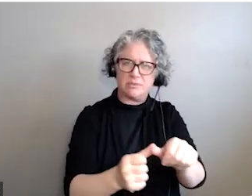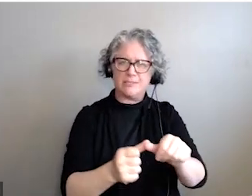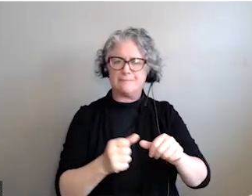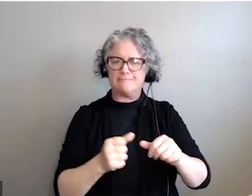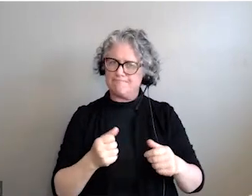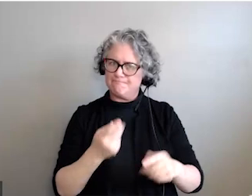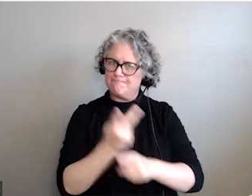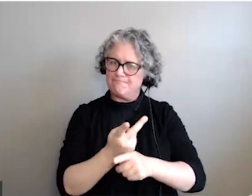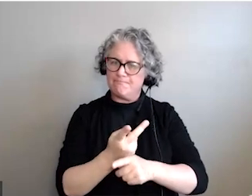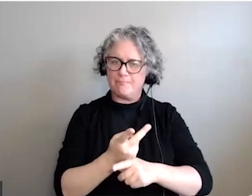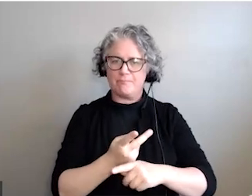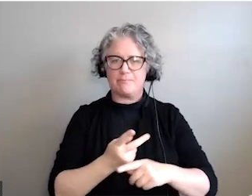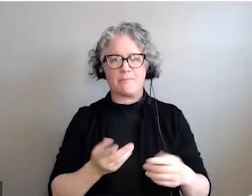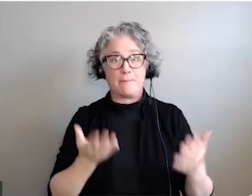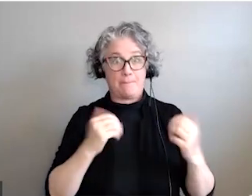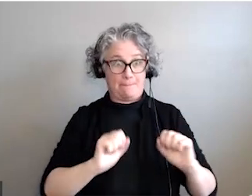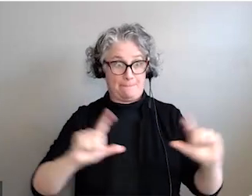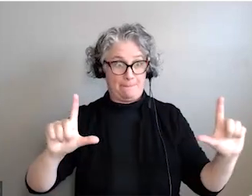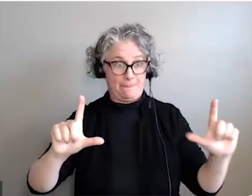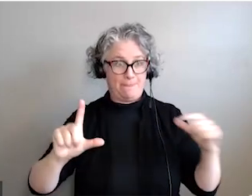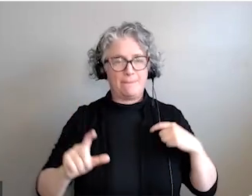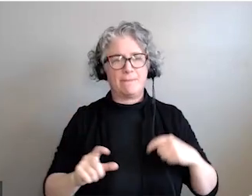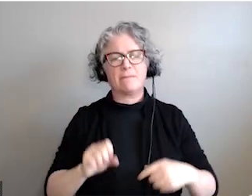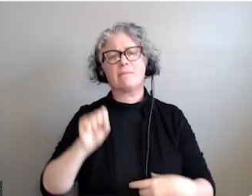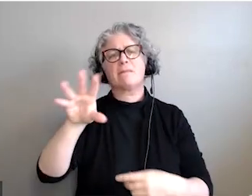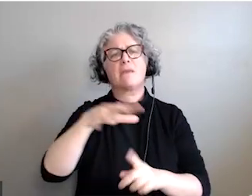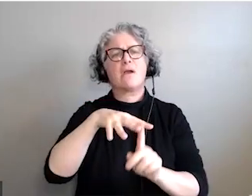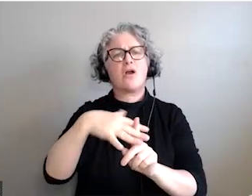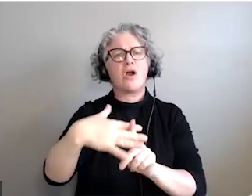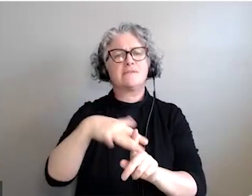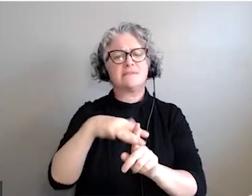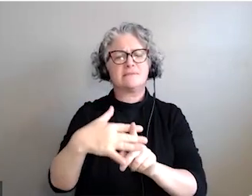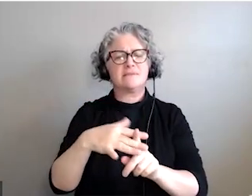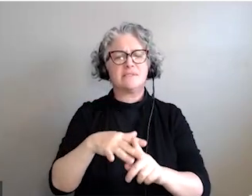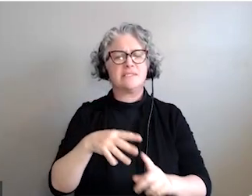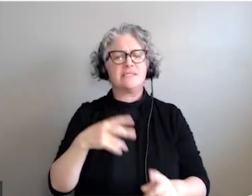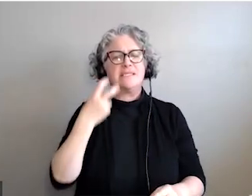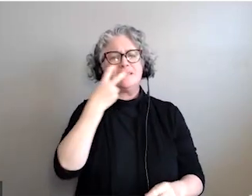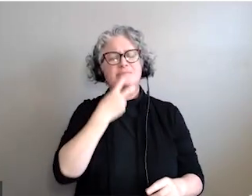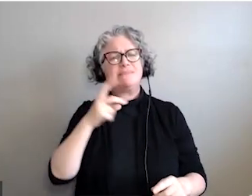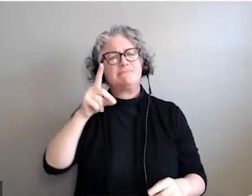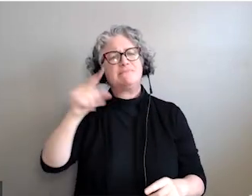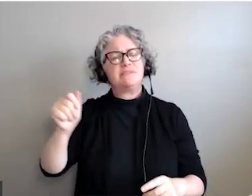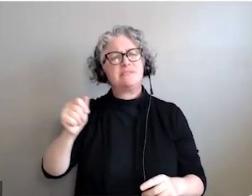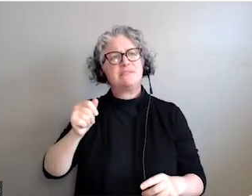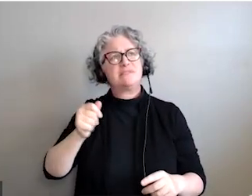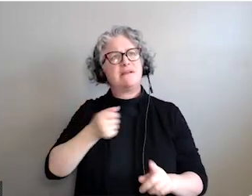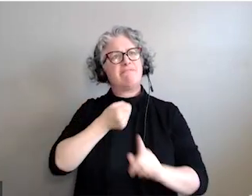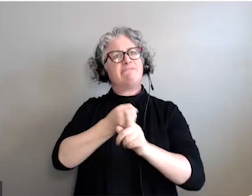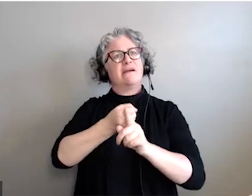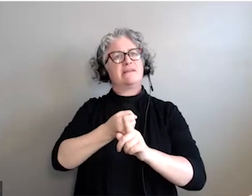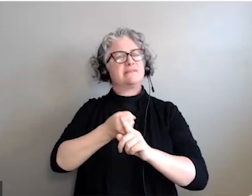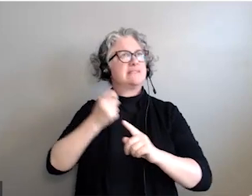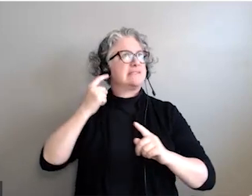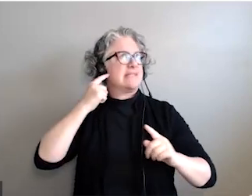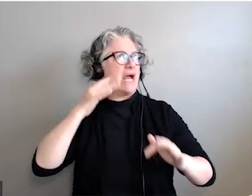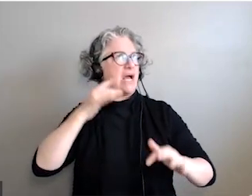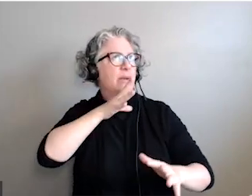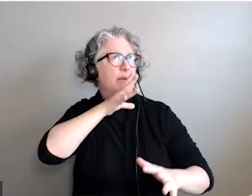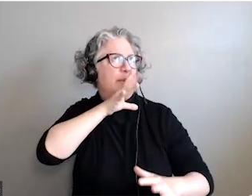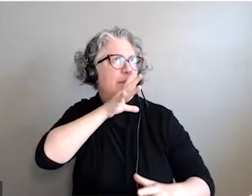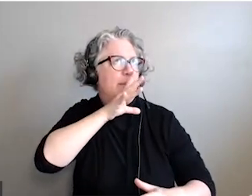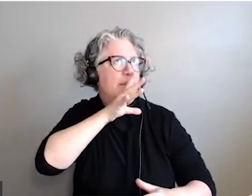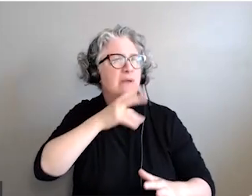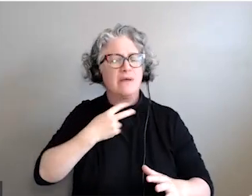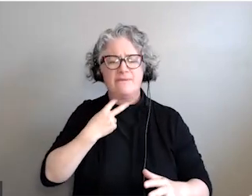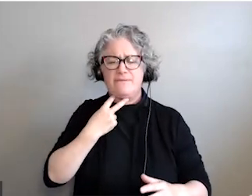To provide some context on this segment of the disabled population, speech disabilities affect the articulation of sounds, fluency, and/or